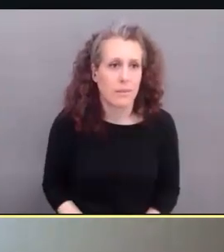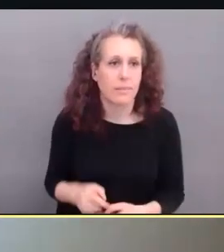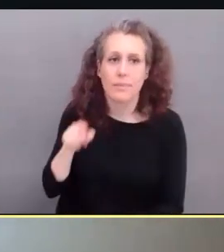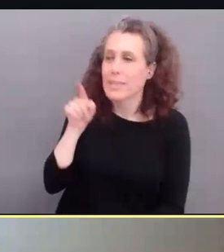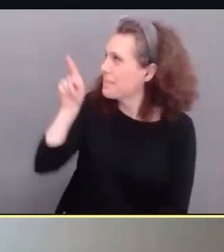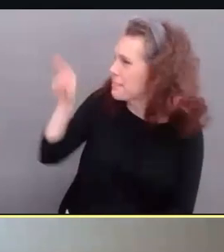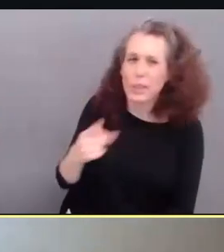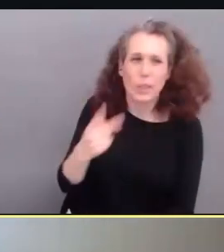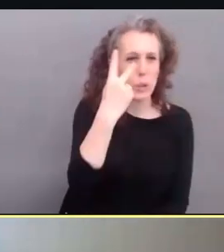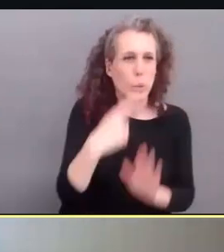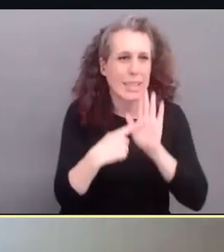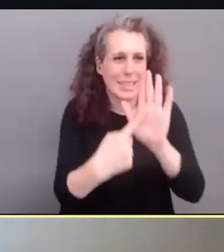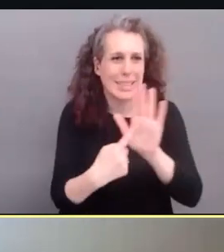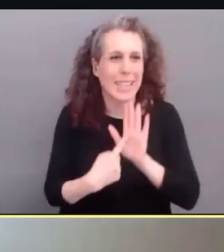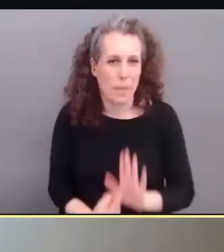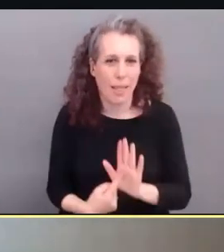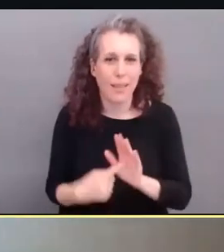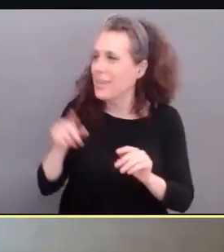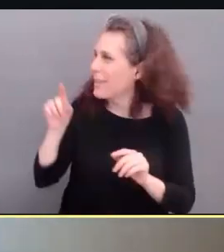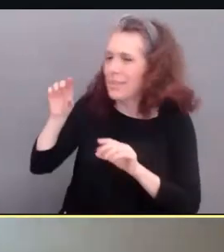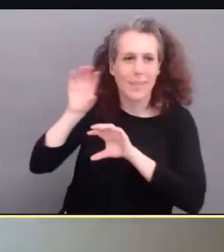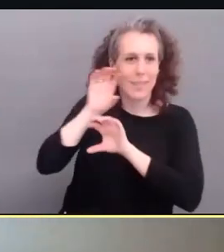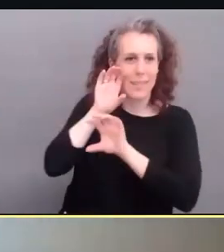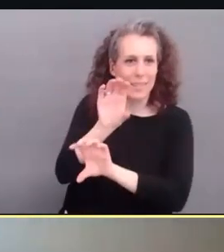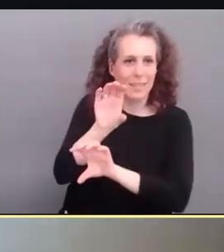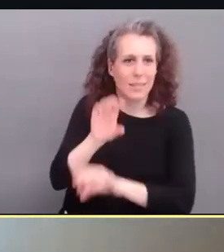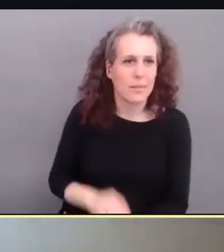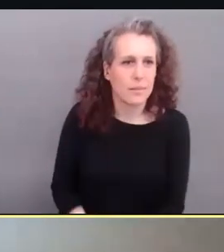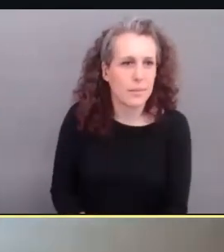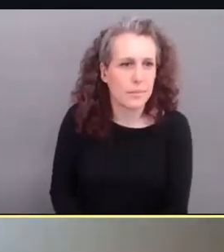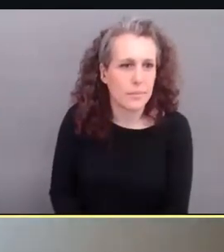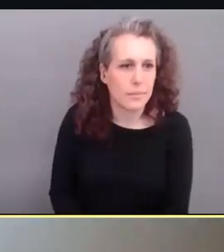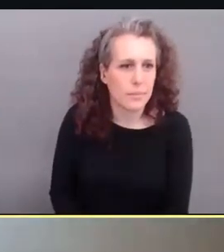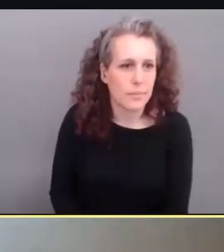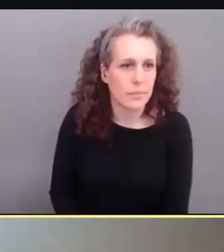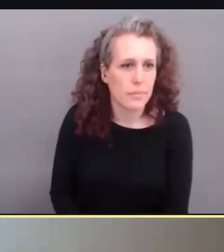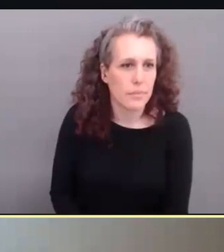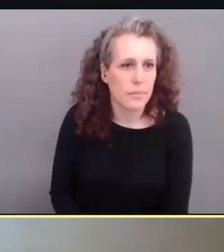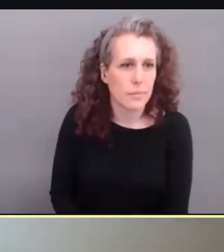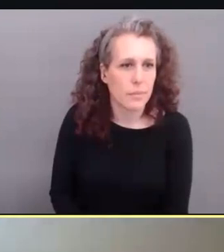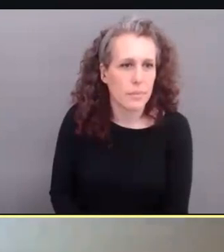from entrances, where you see a sort of sketchy impression of